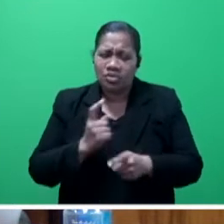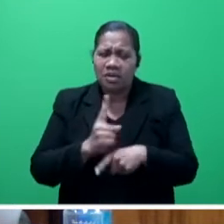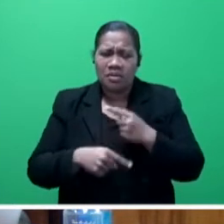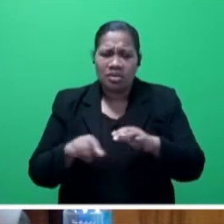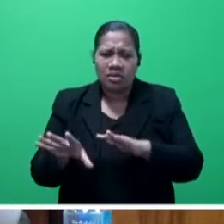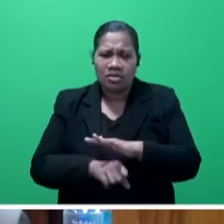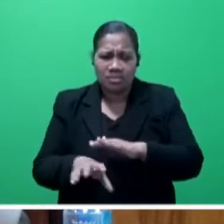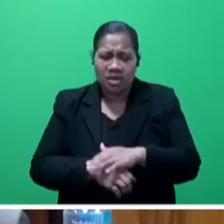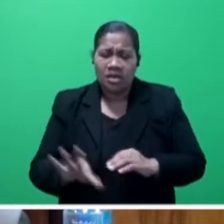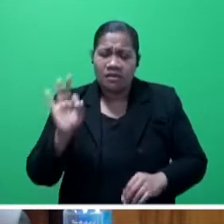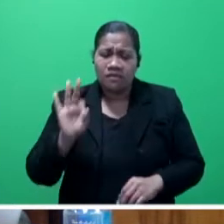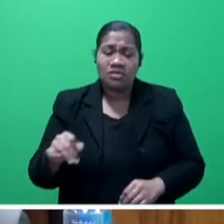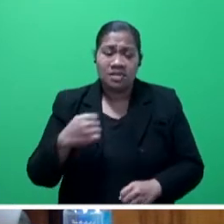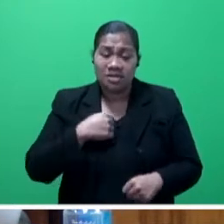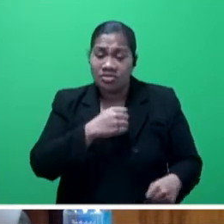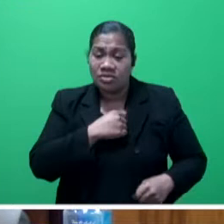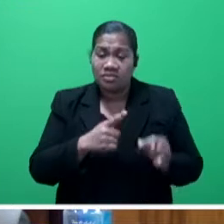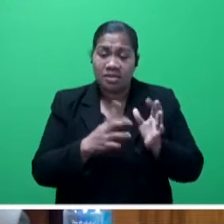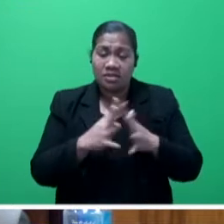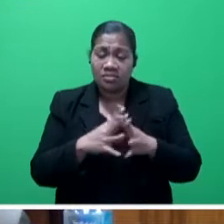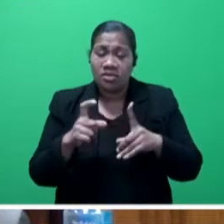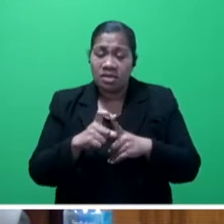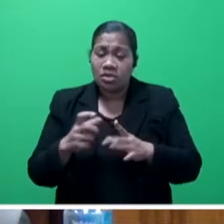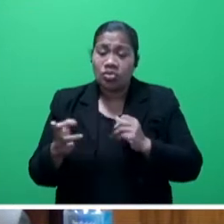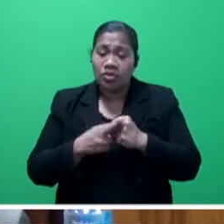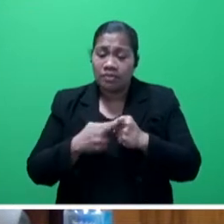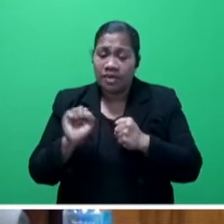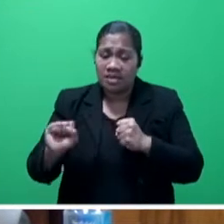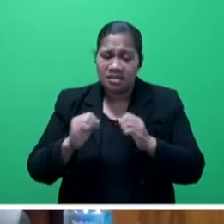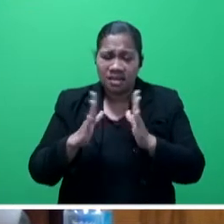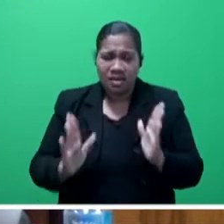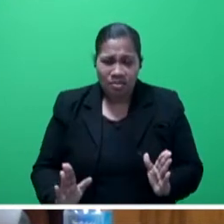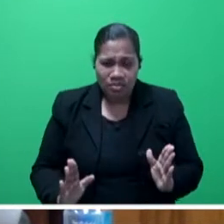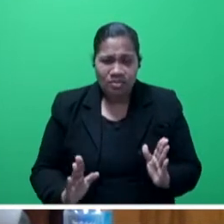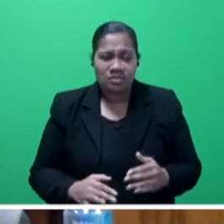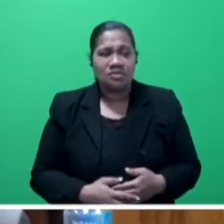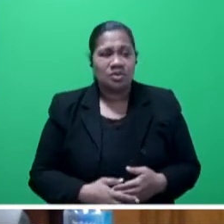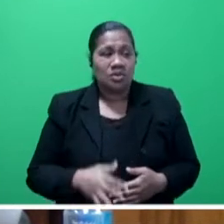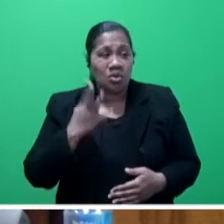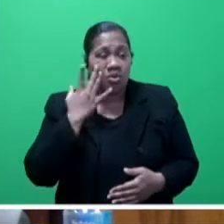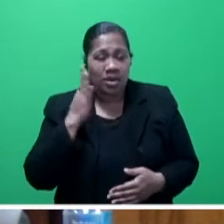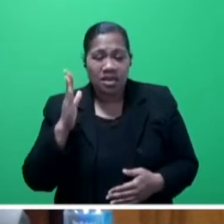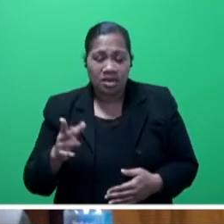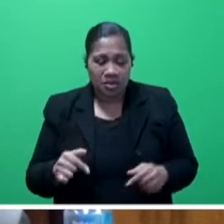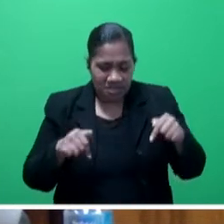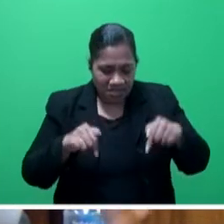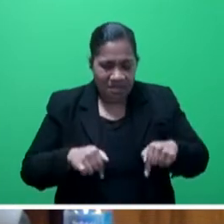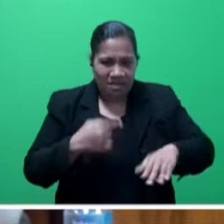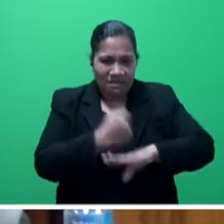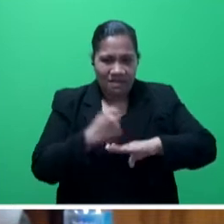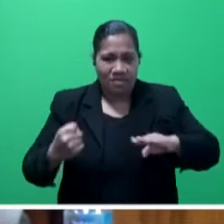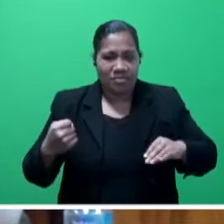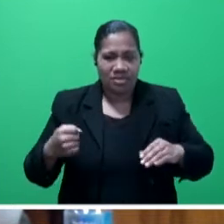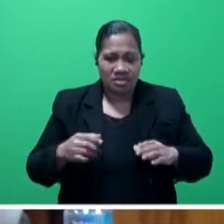and PWD to repair his house, Mr. Speaker said, when he was on this side. Mr. Speaker